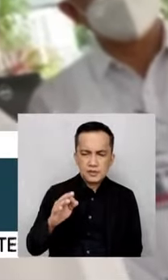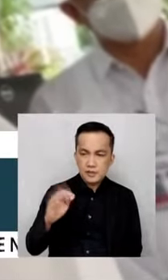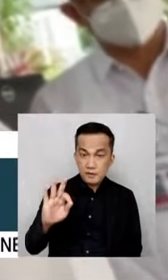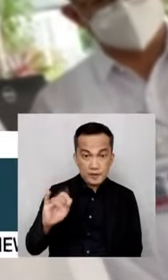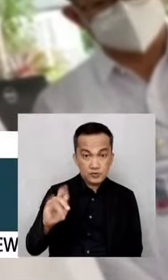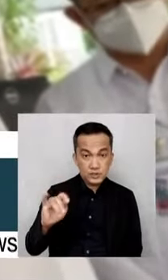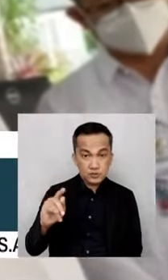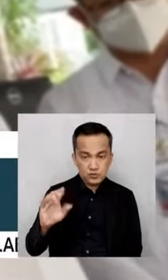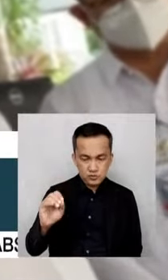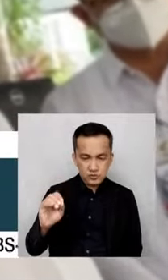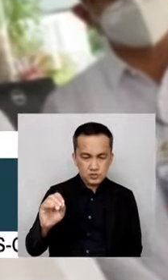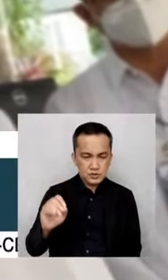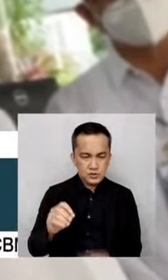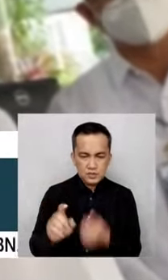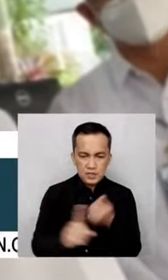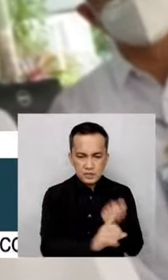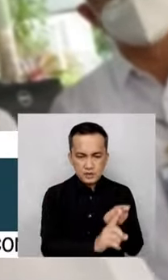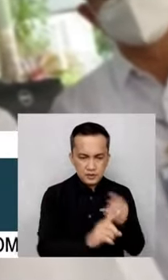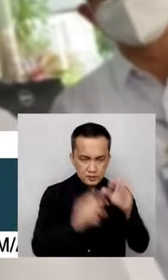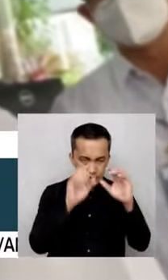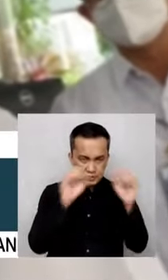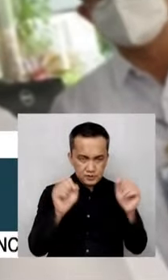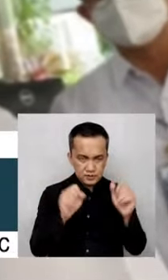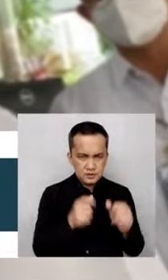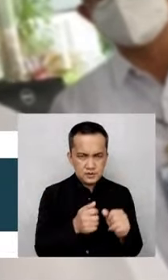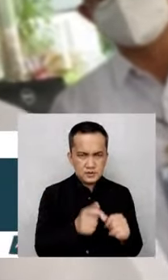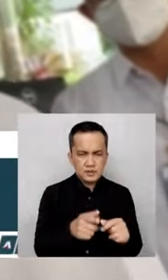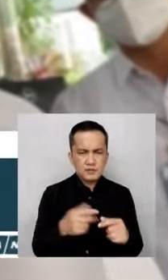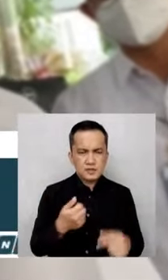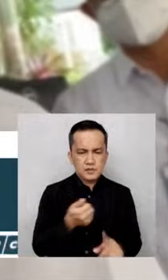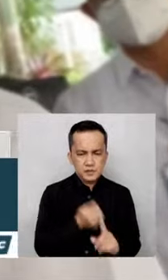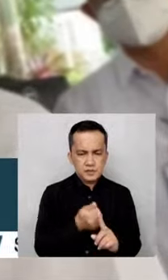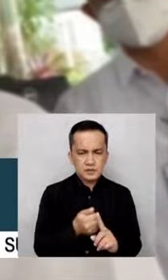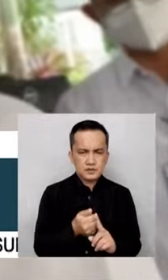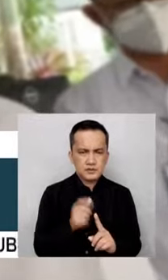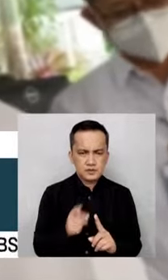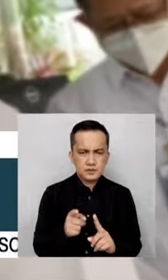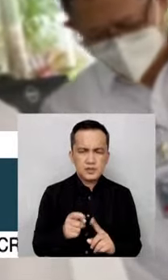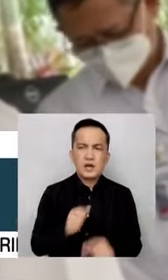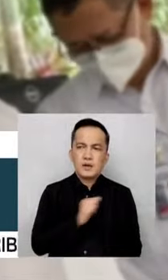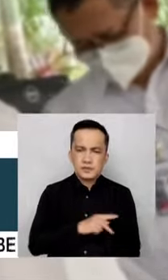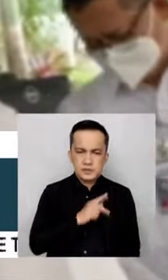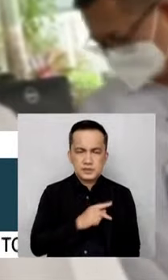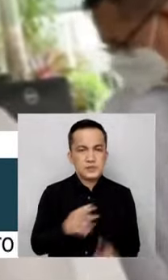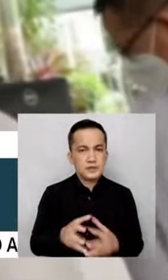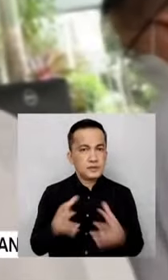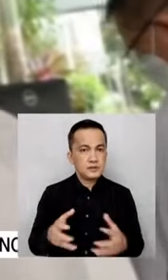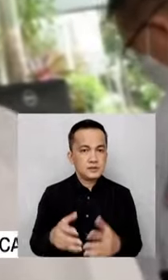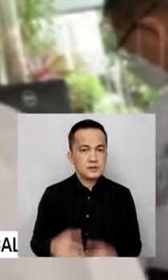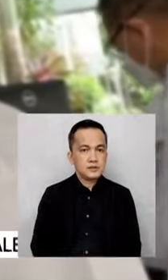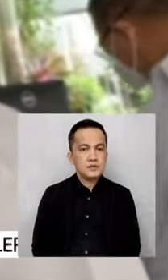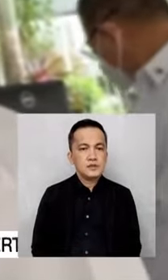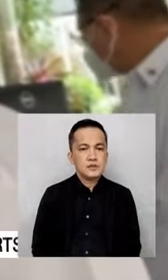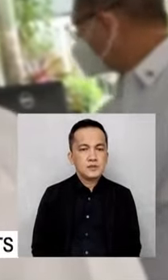president has high regard to him because he's a principled man. And I really appreciated very much